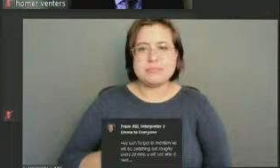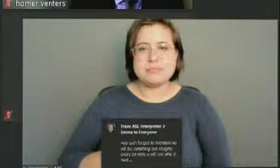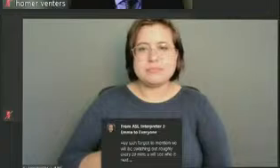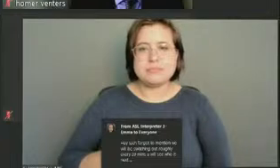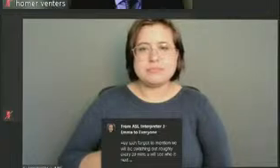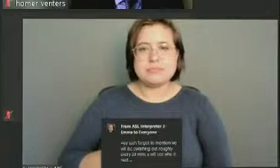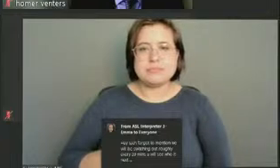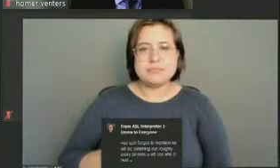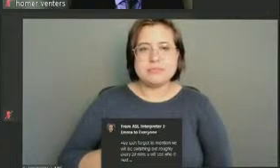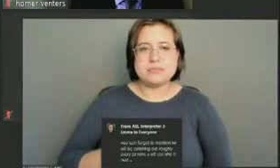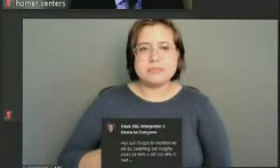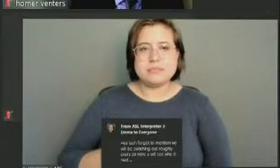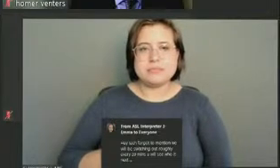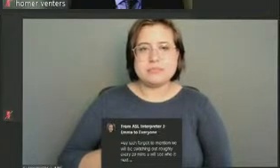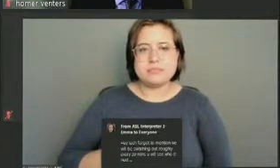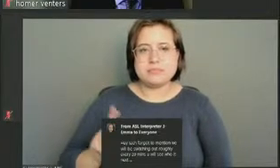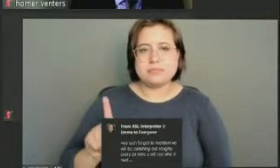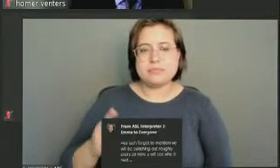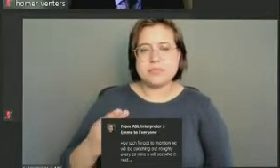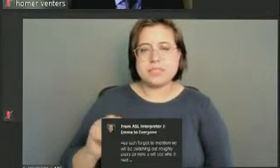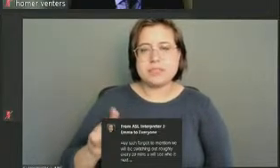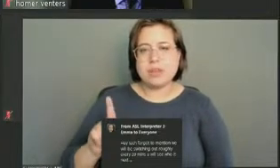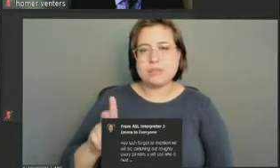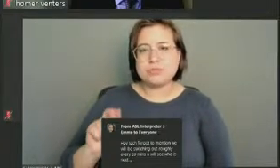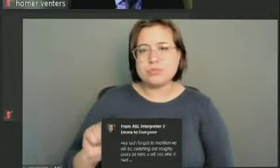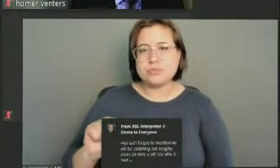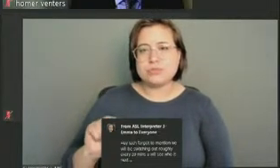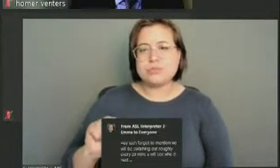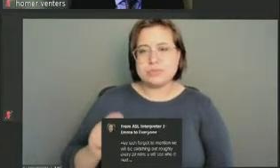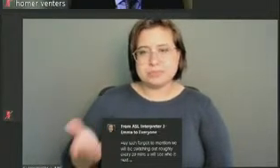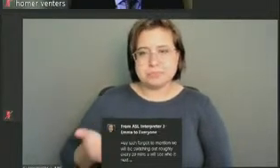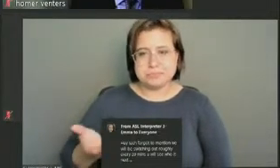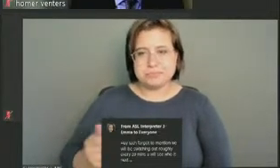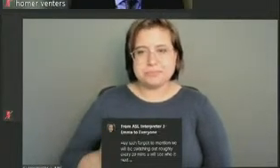Dr. Jonae Caldoon. Present.